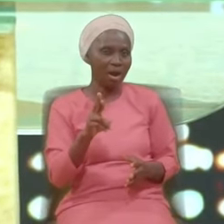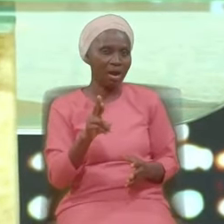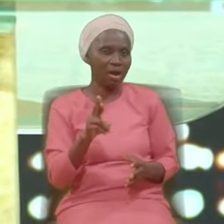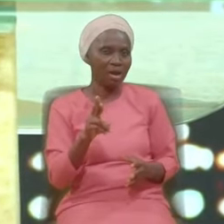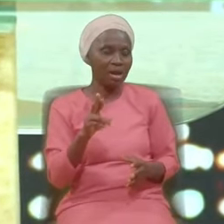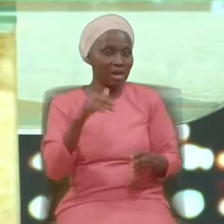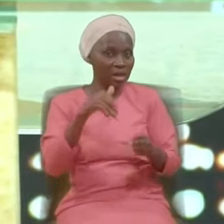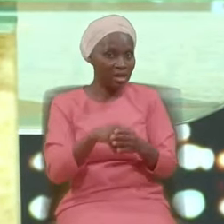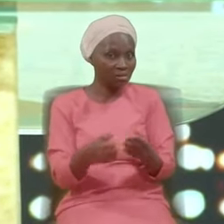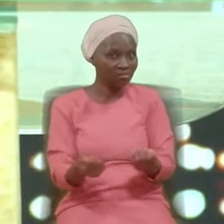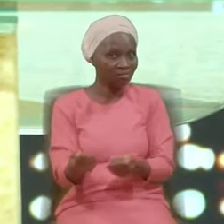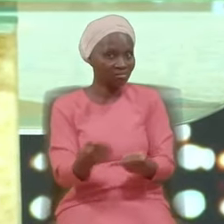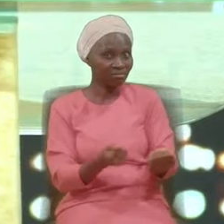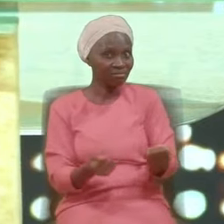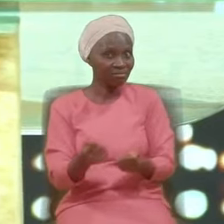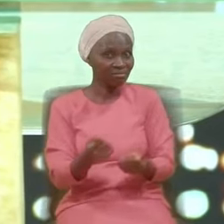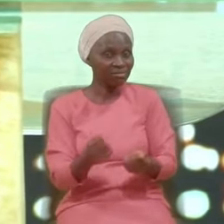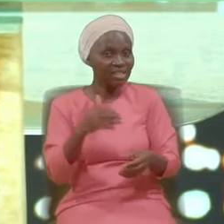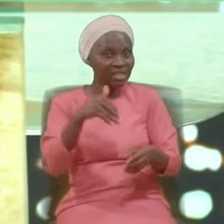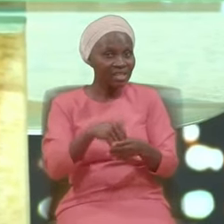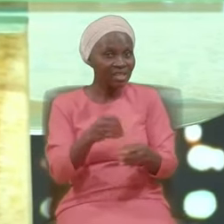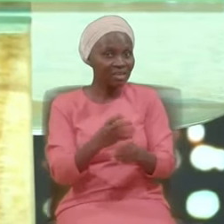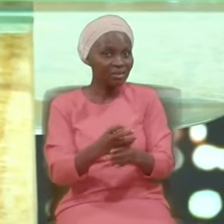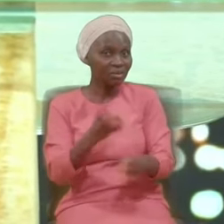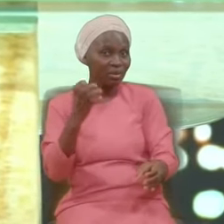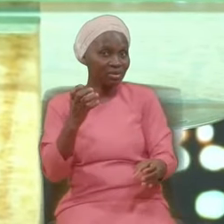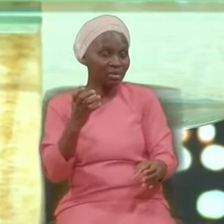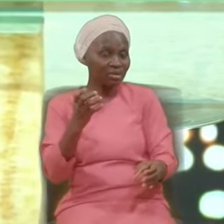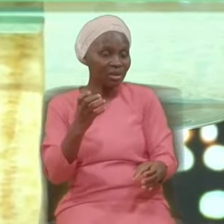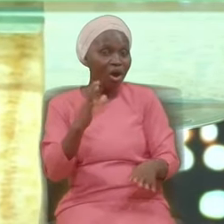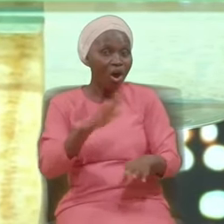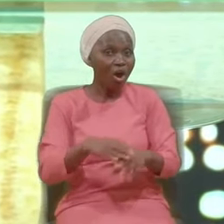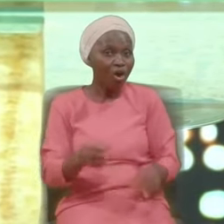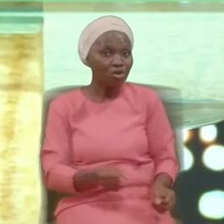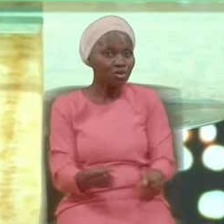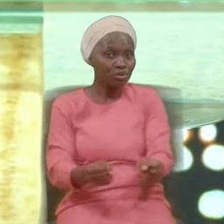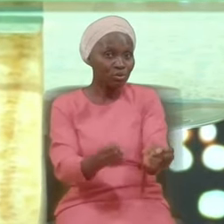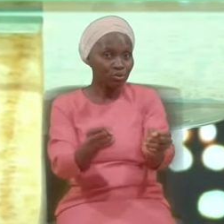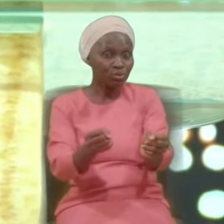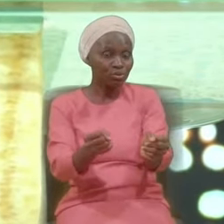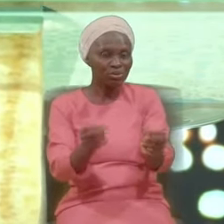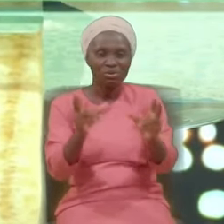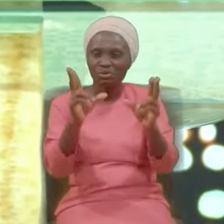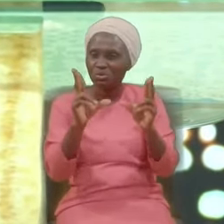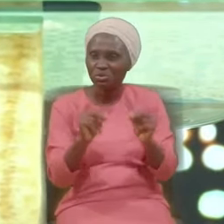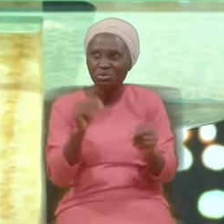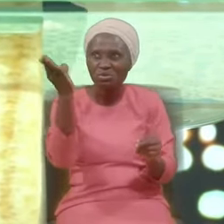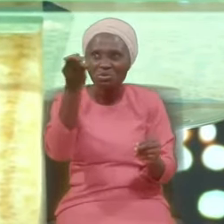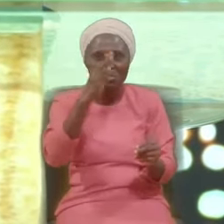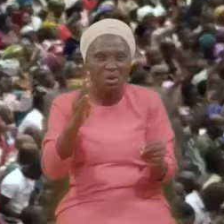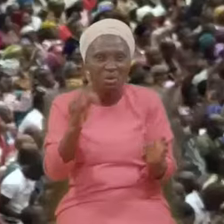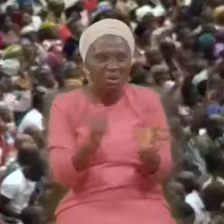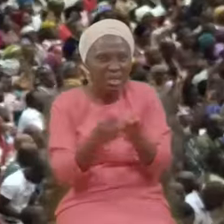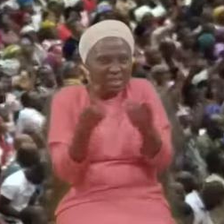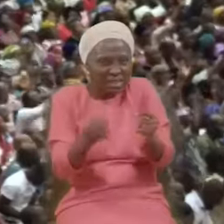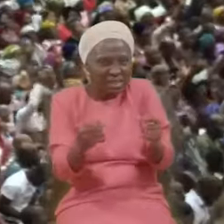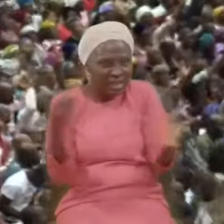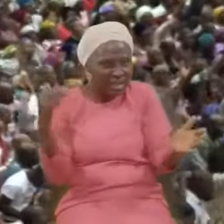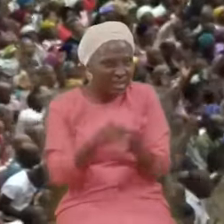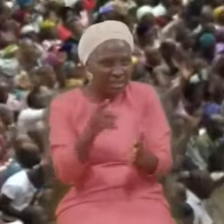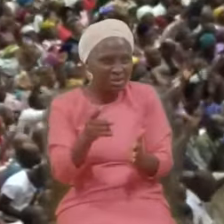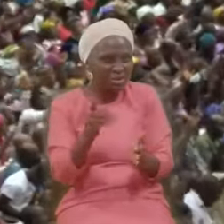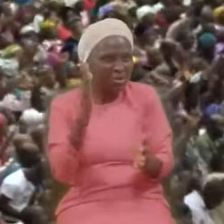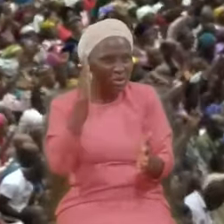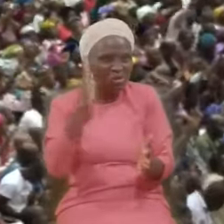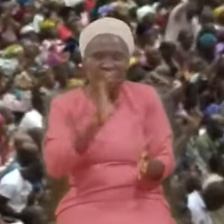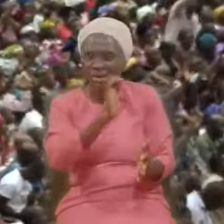the taxi, in the bus, on the road, no weapon that is formed against you shall prosper.